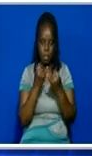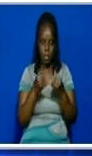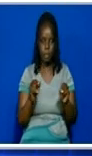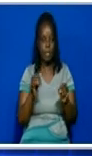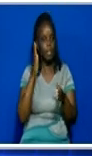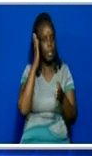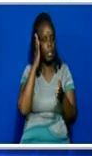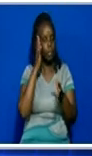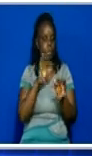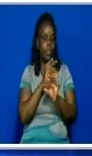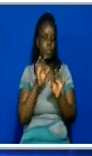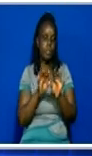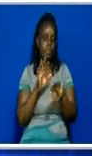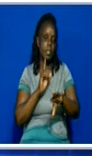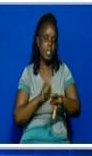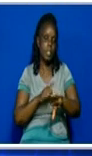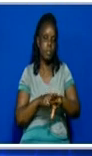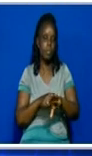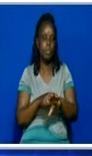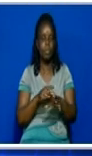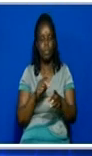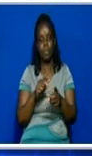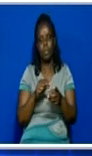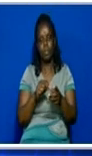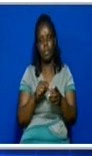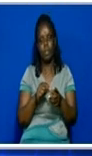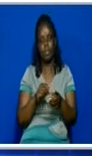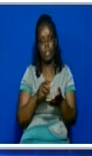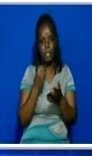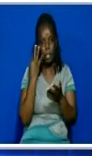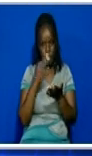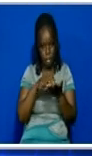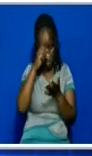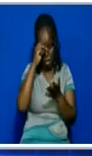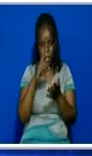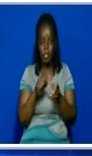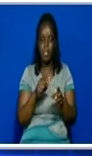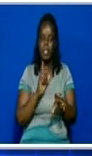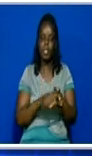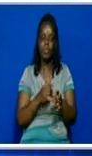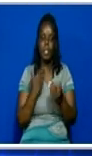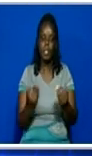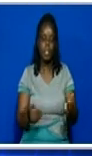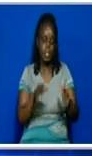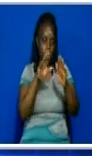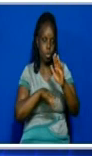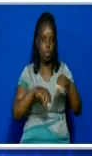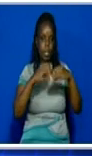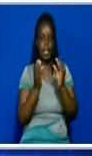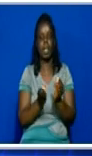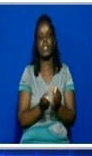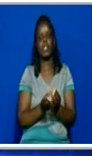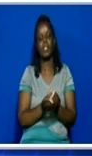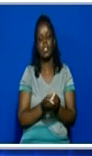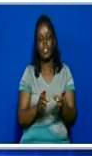we've specified that this is for the grade 3 students, but really, as long as your child is in the lower classes, I think that this does apply to